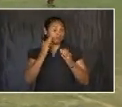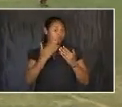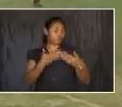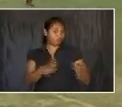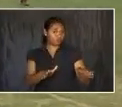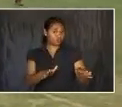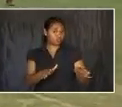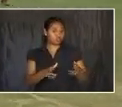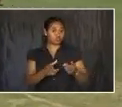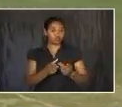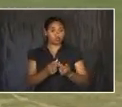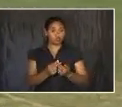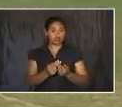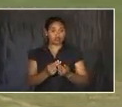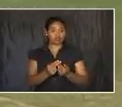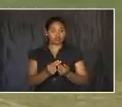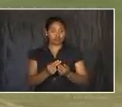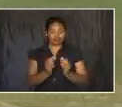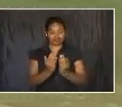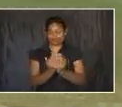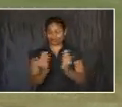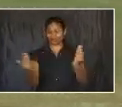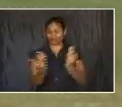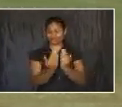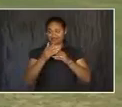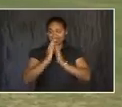the formation,